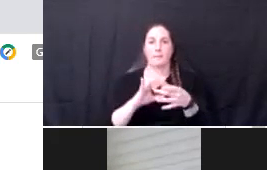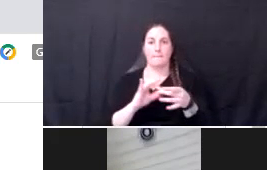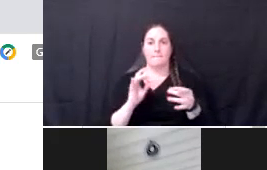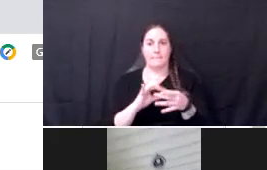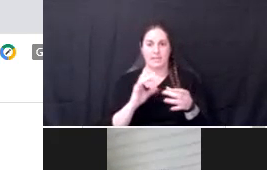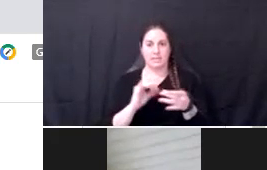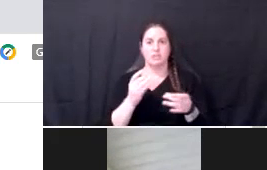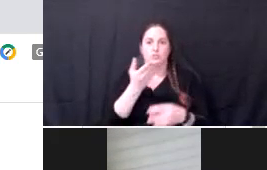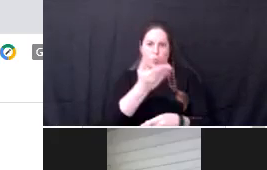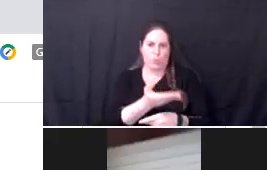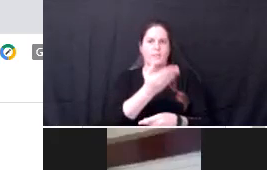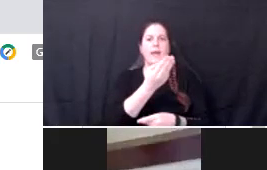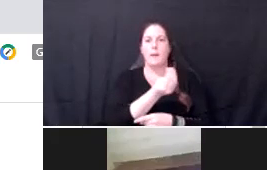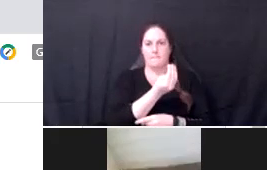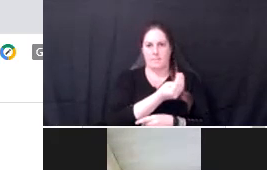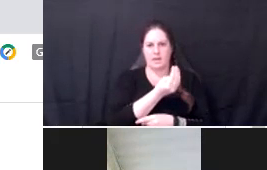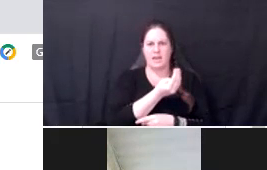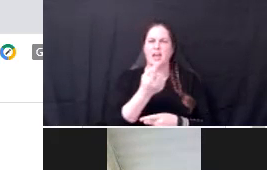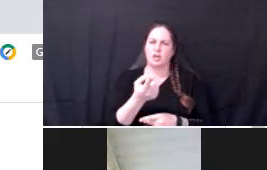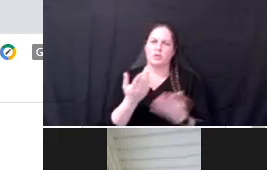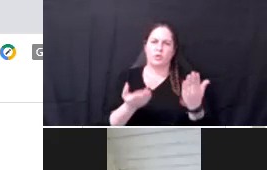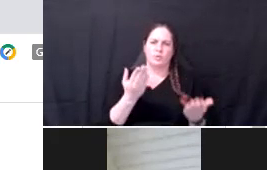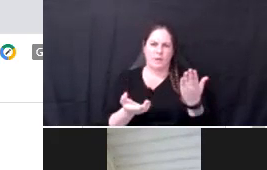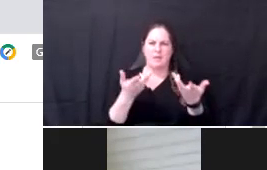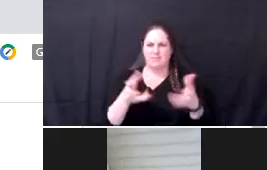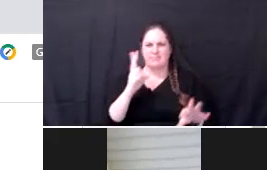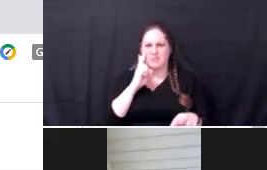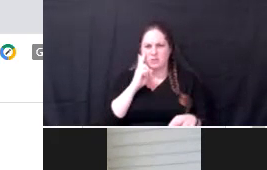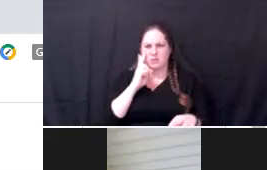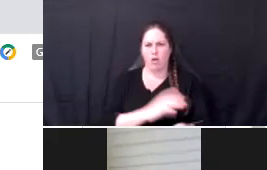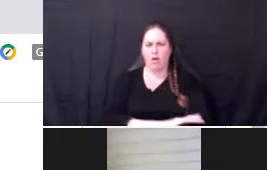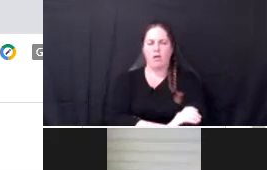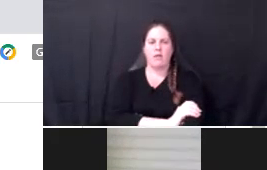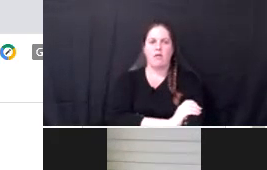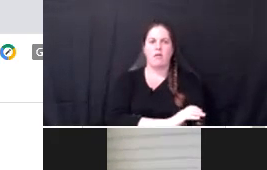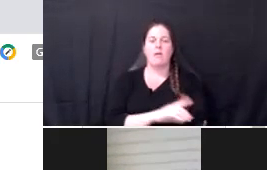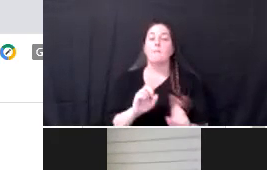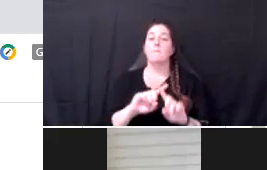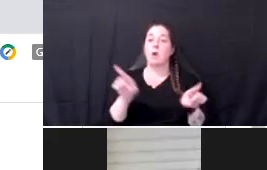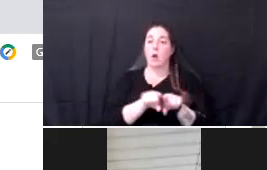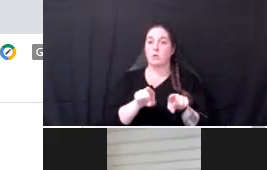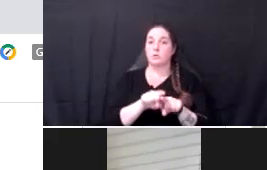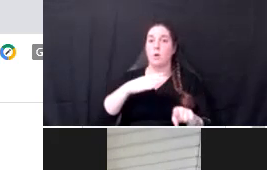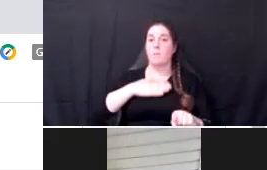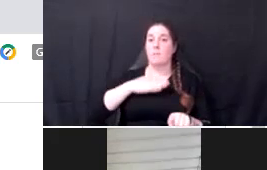on Monday. Most of you probably saw it, but there's also my contact